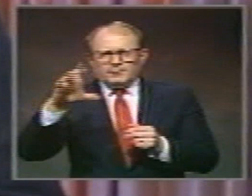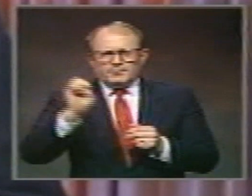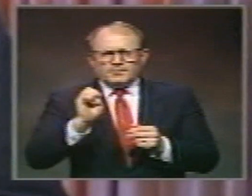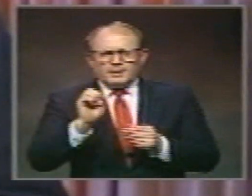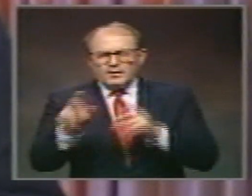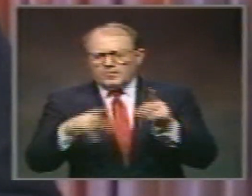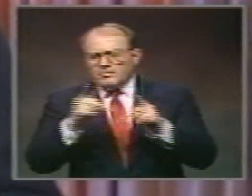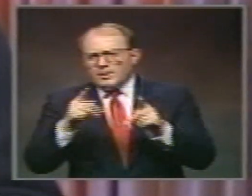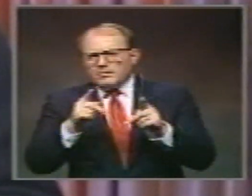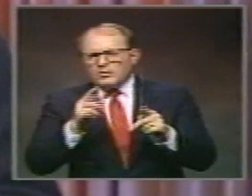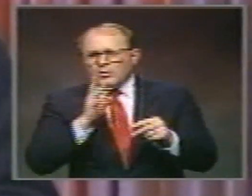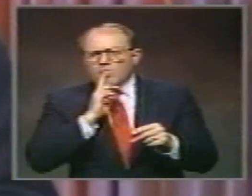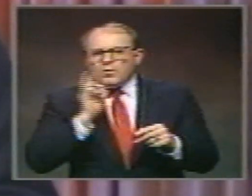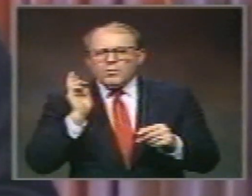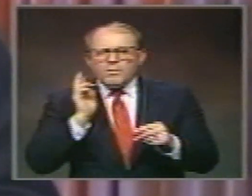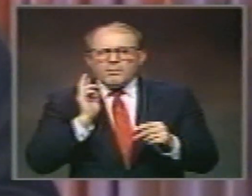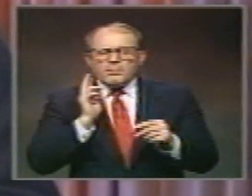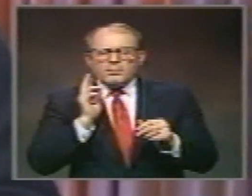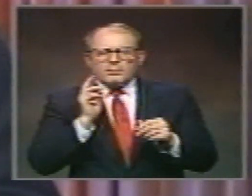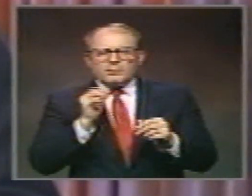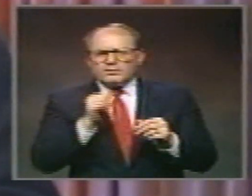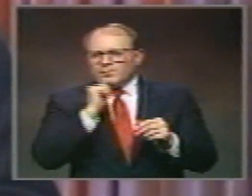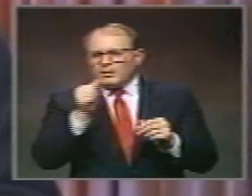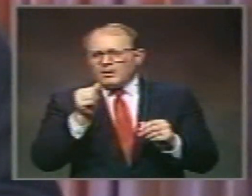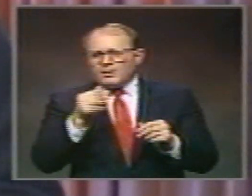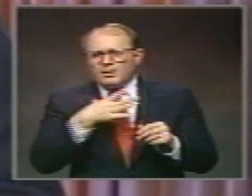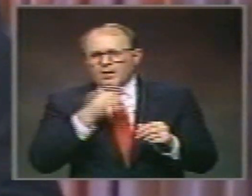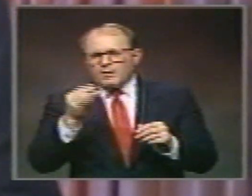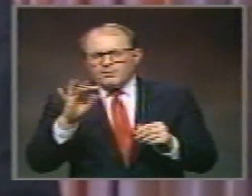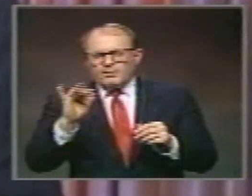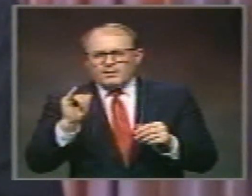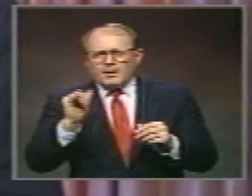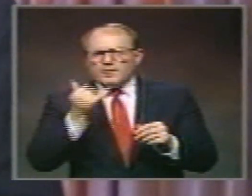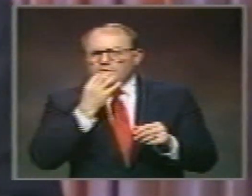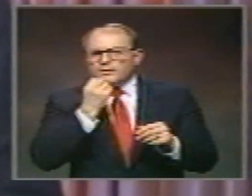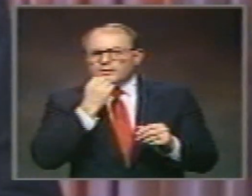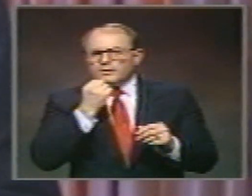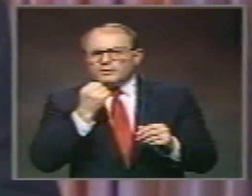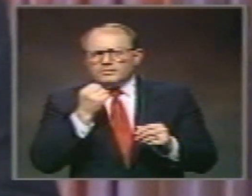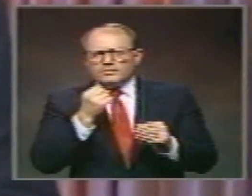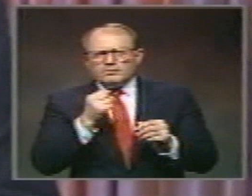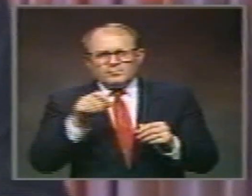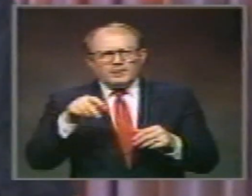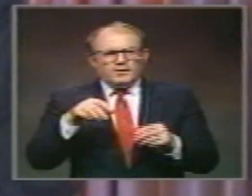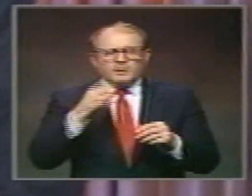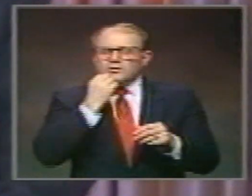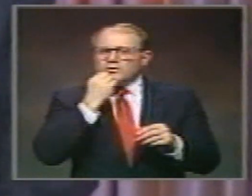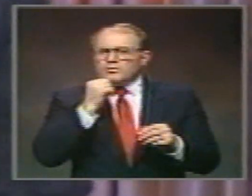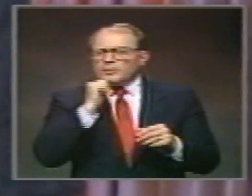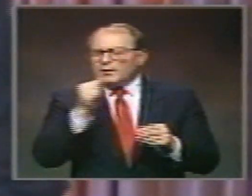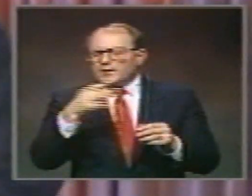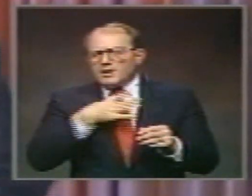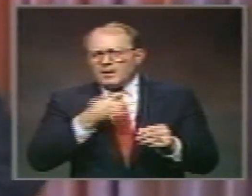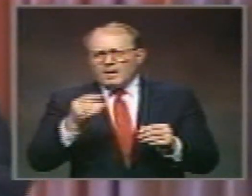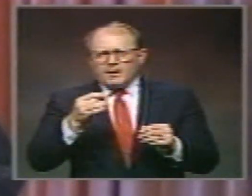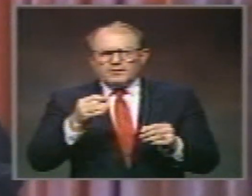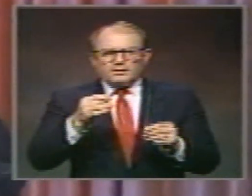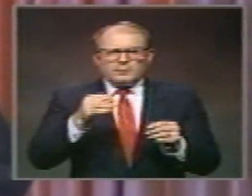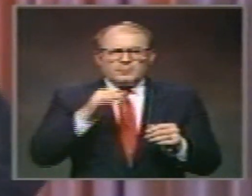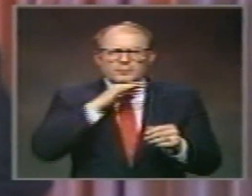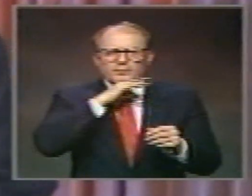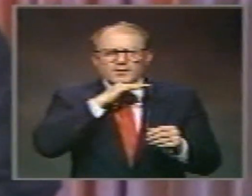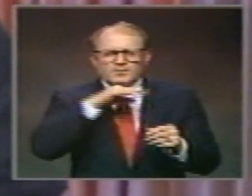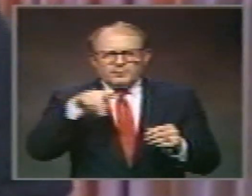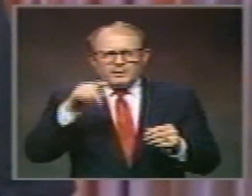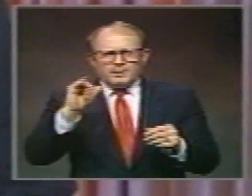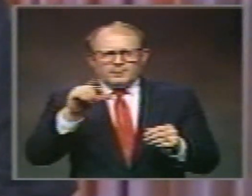today, unclean to the Jews. They had nothing to do with them. Jesus' intent is to show us